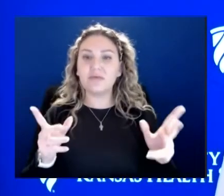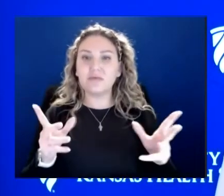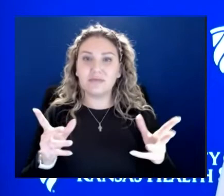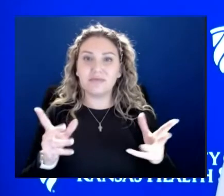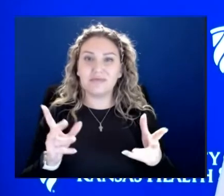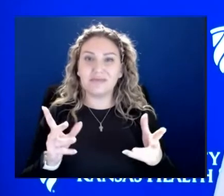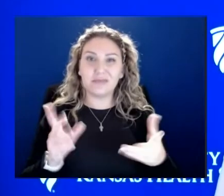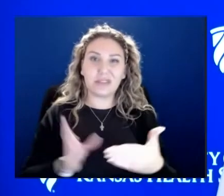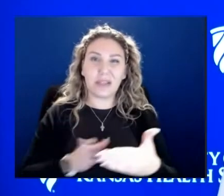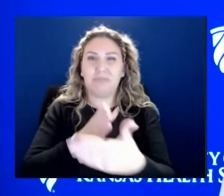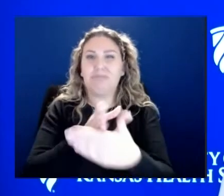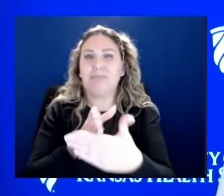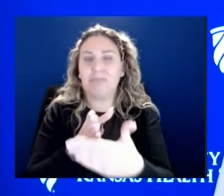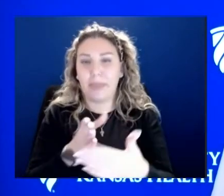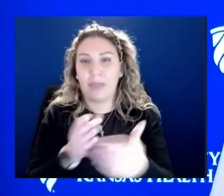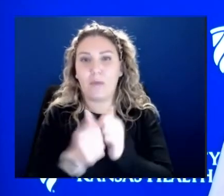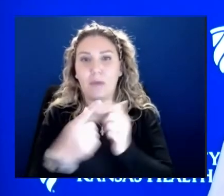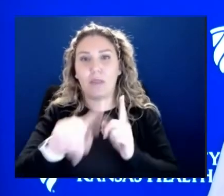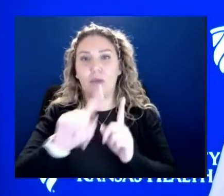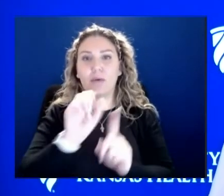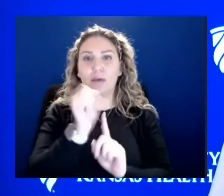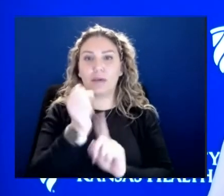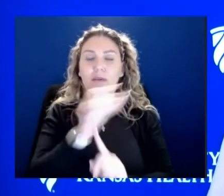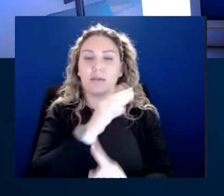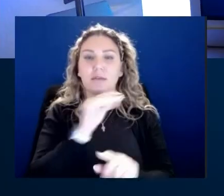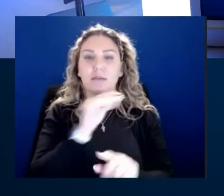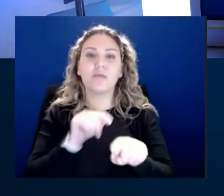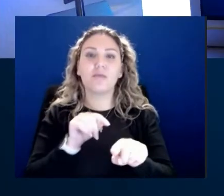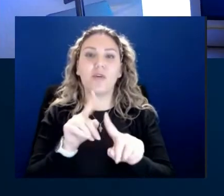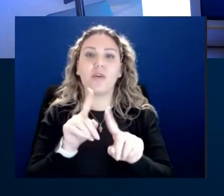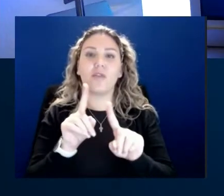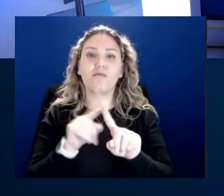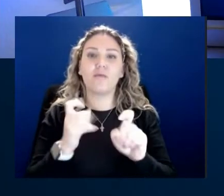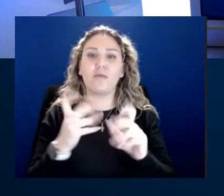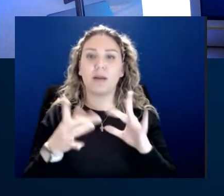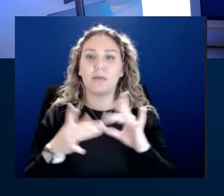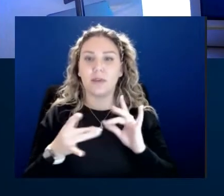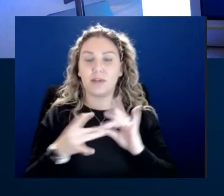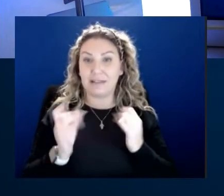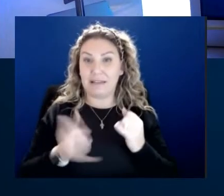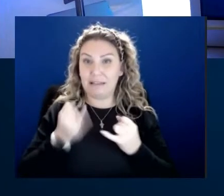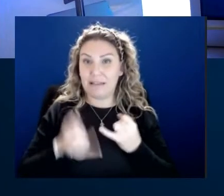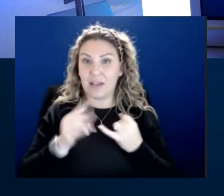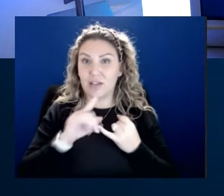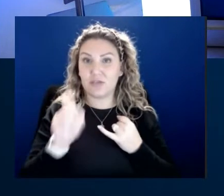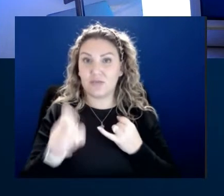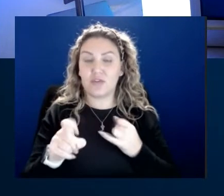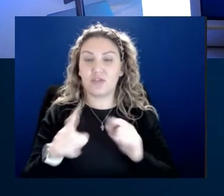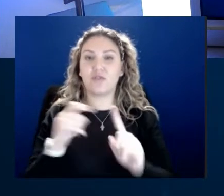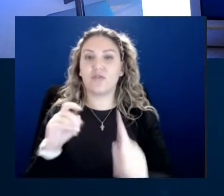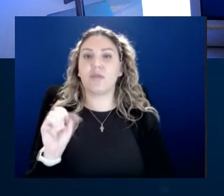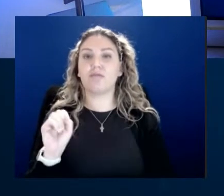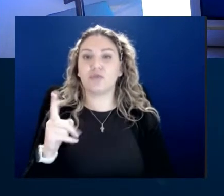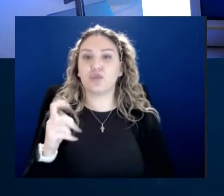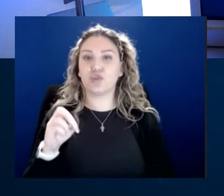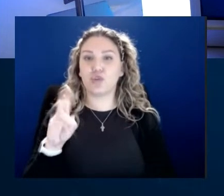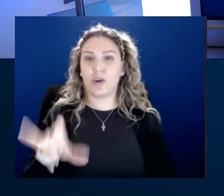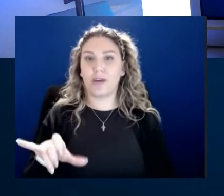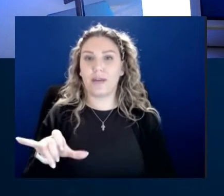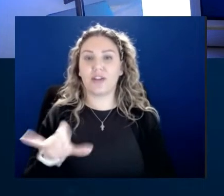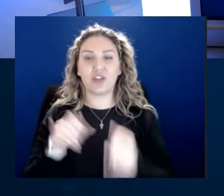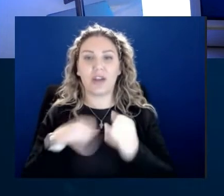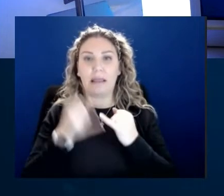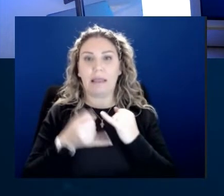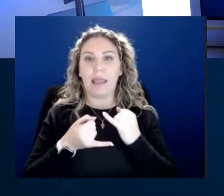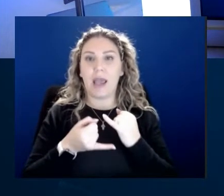of cases, just for what I stated. All right, last question is from Shirley. She said she had her last of 4 COVID